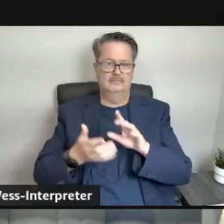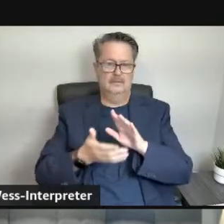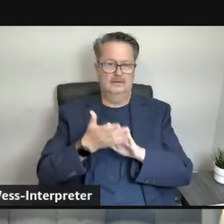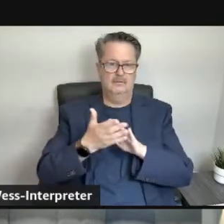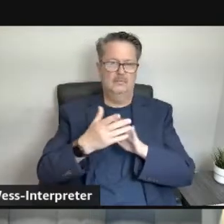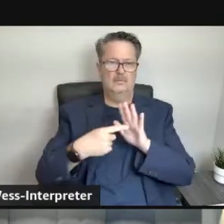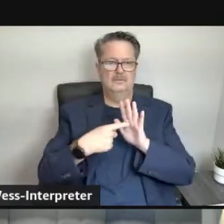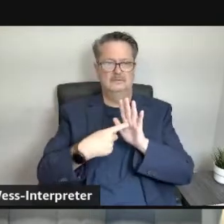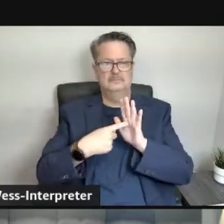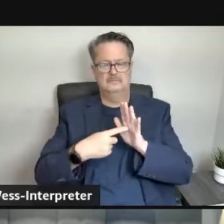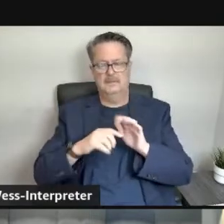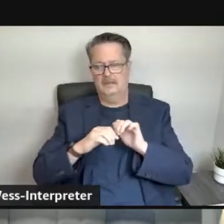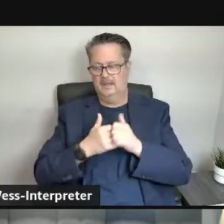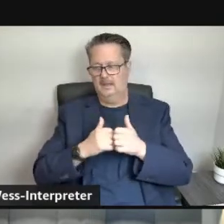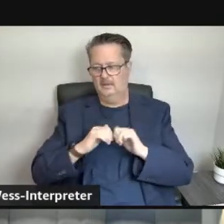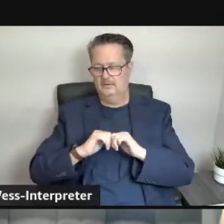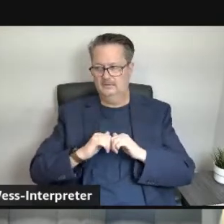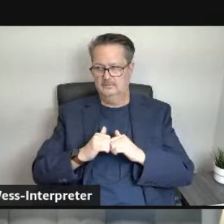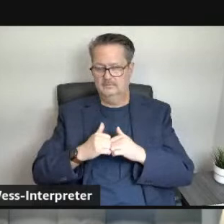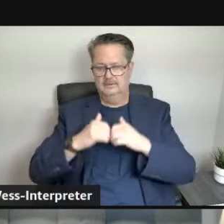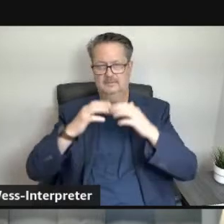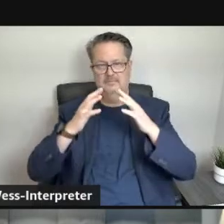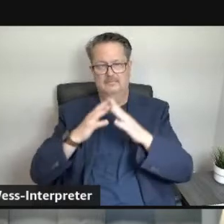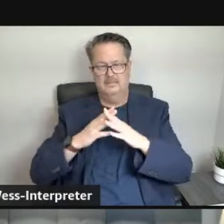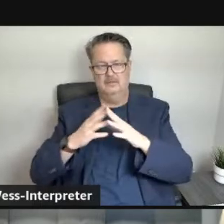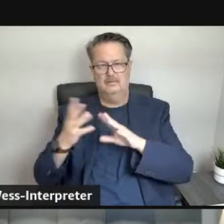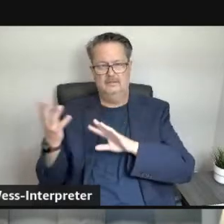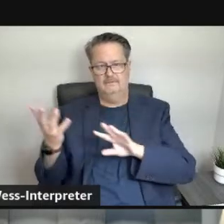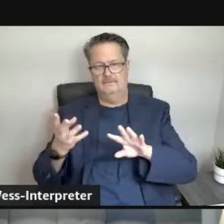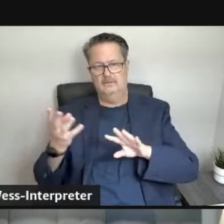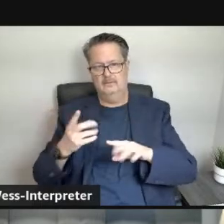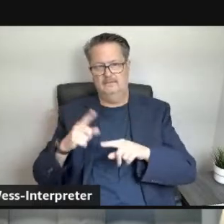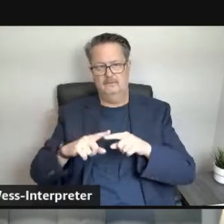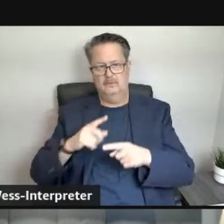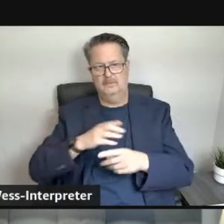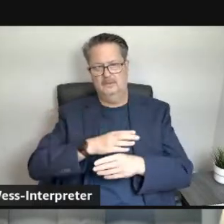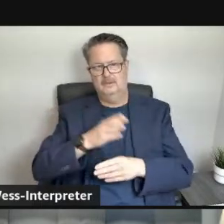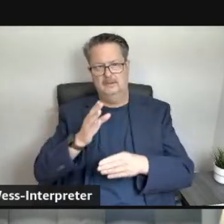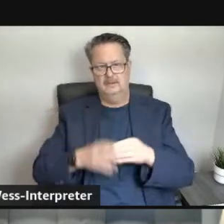how to implement this whole workflow at the end of the presentation.